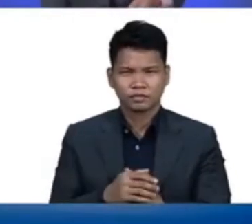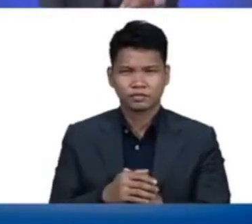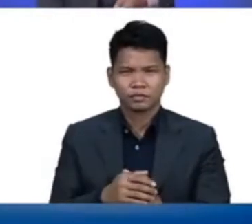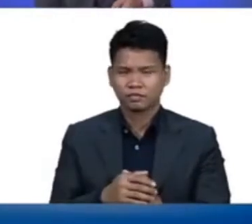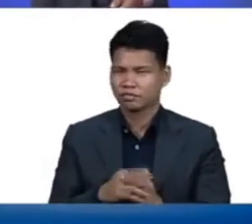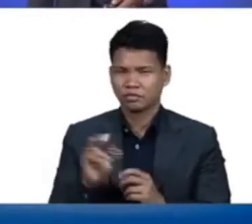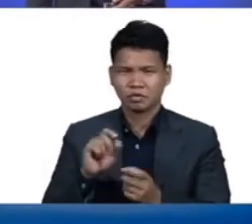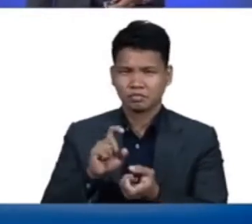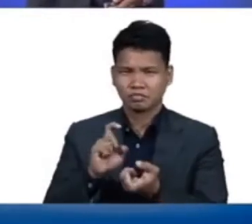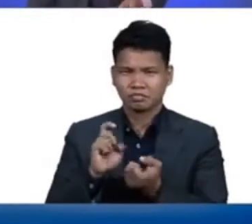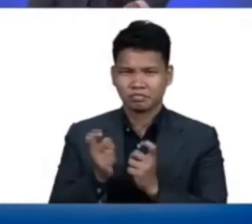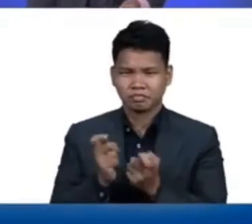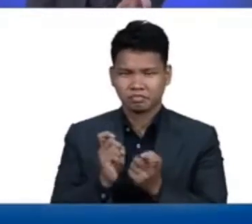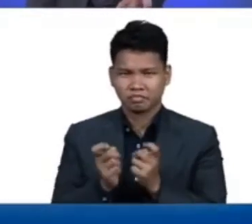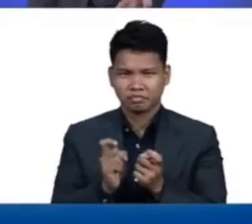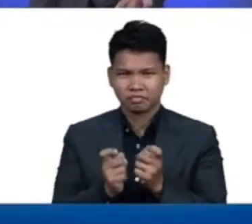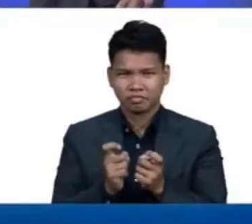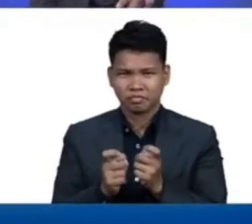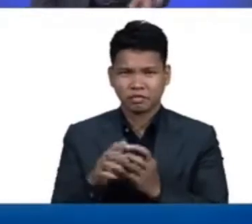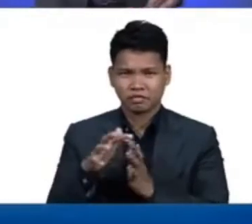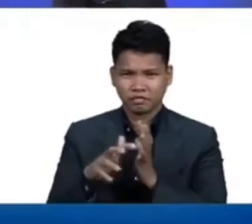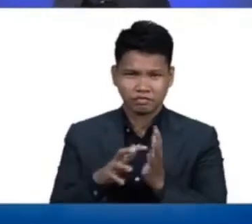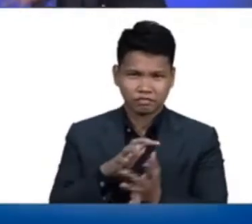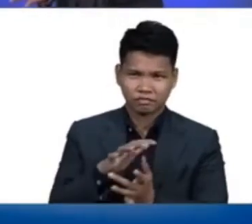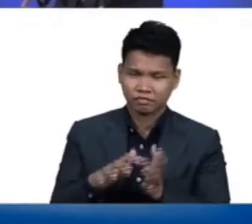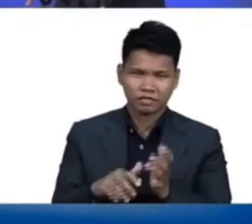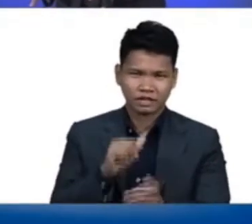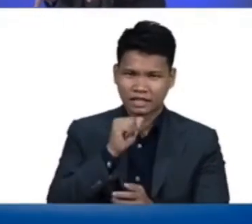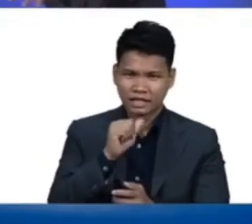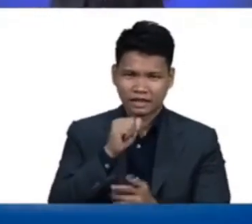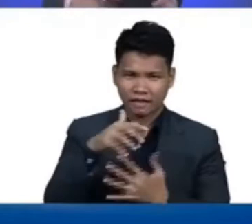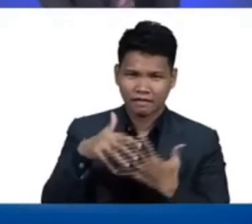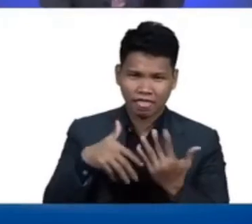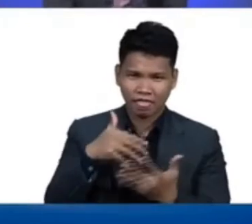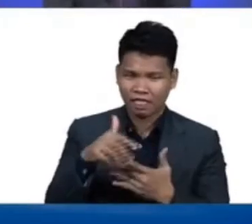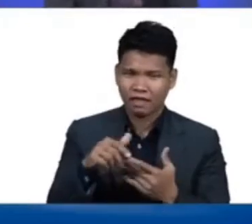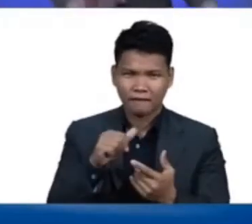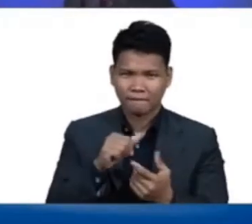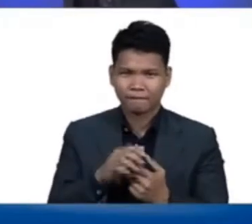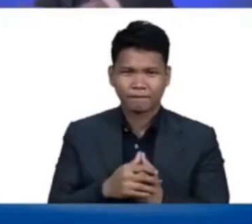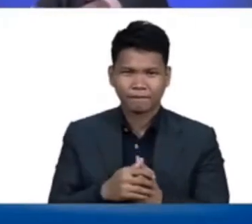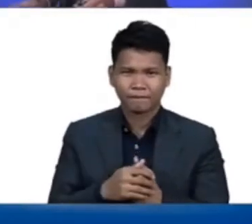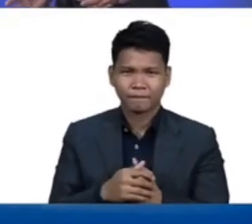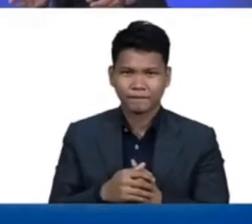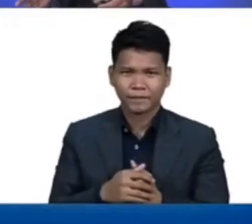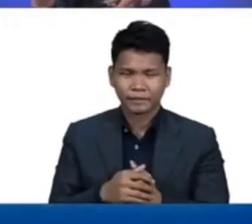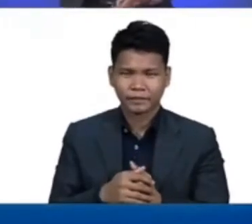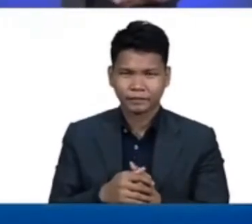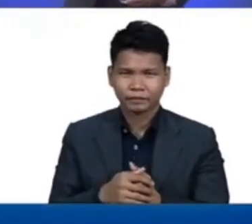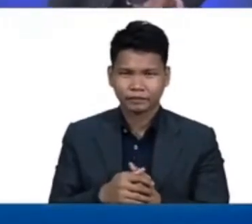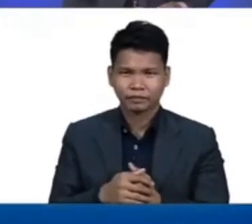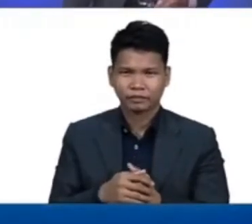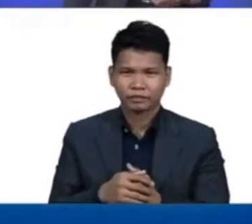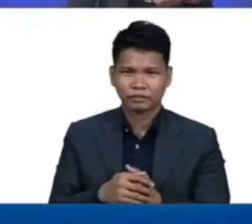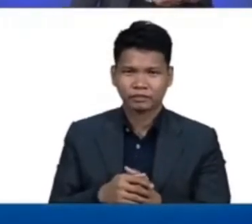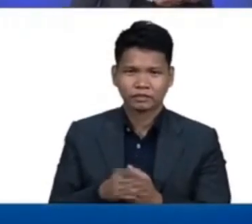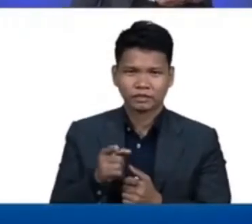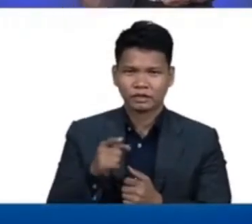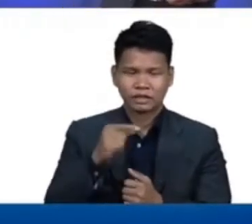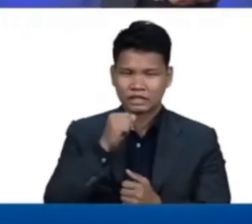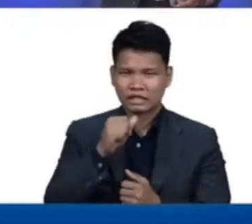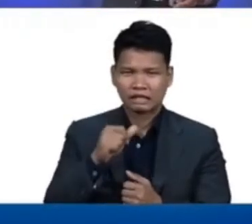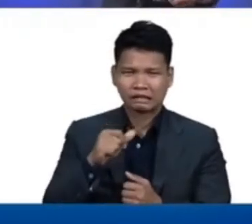variation of shadow of turning. Hindi po siya babaliktad. Hindi po siya magsisisi